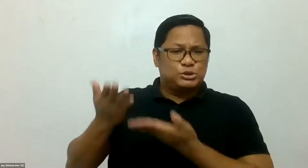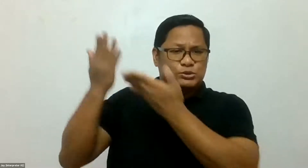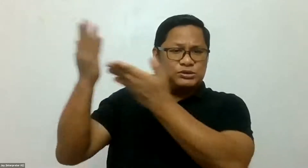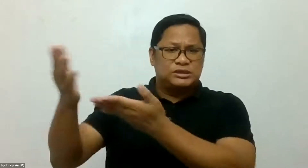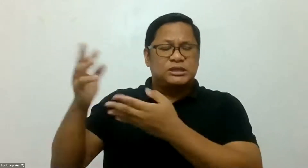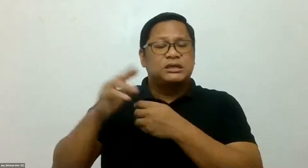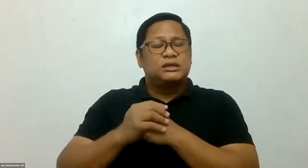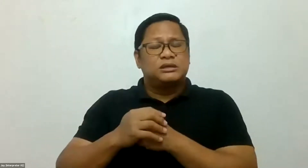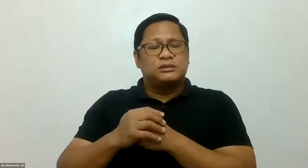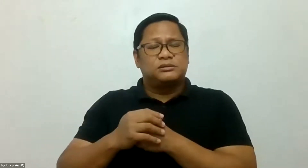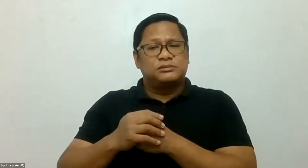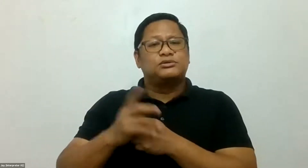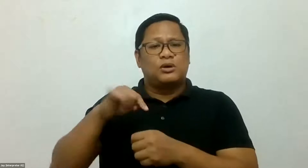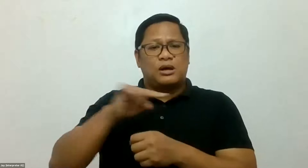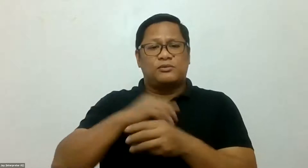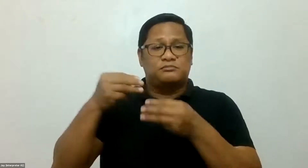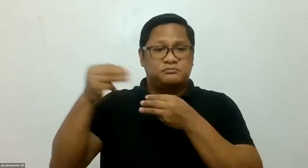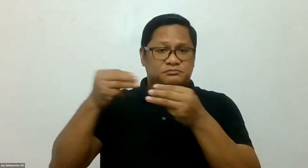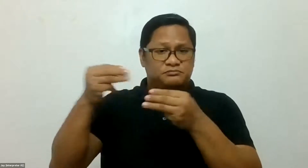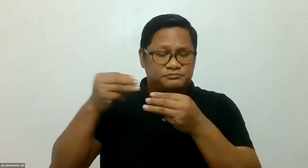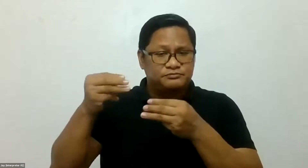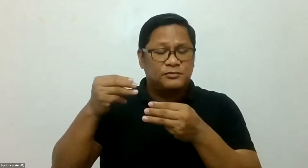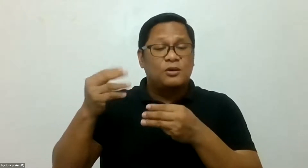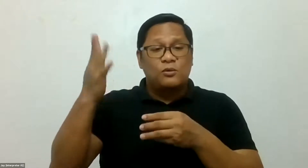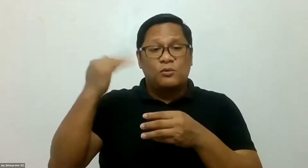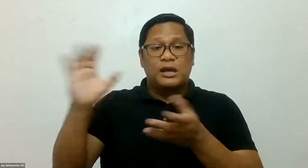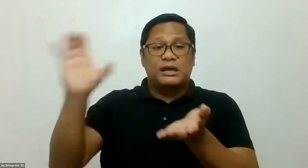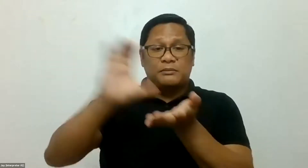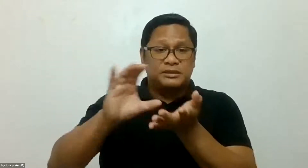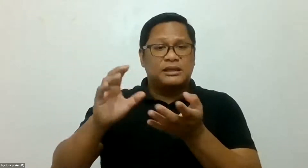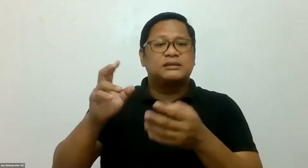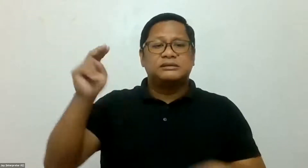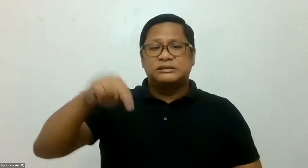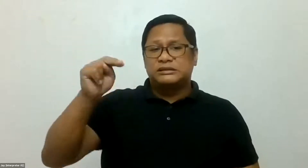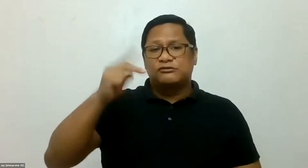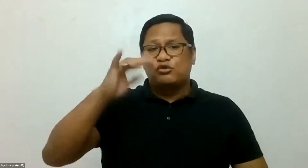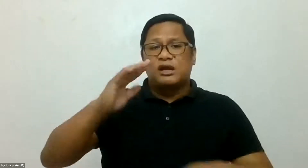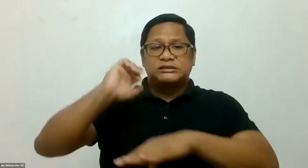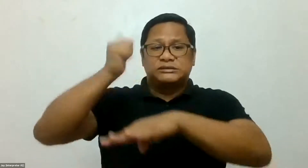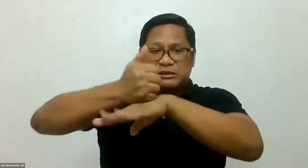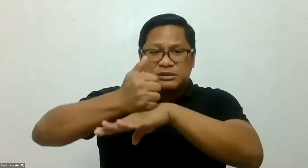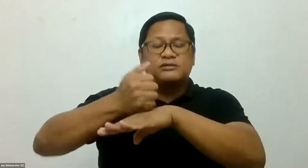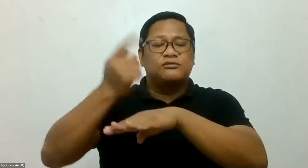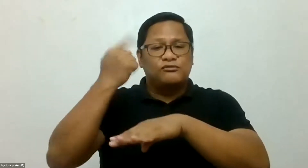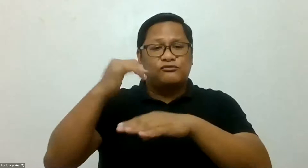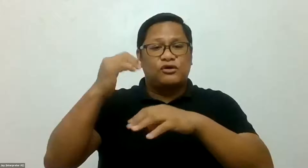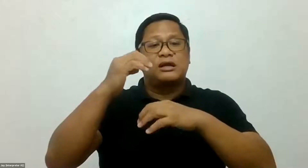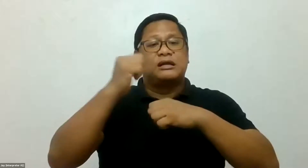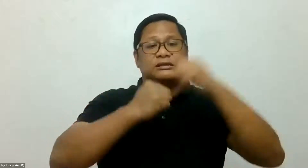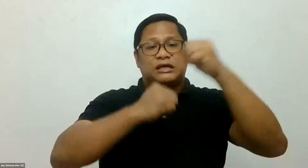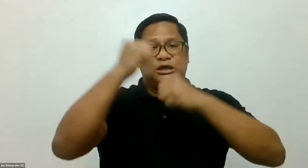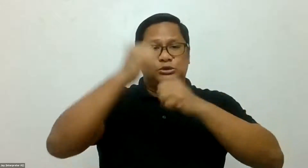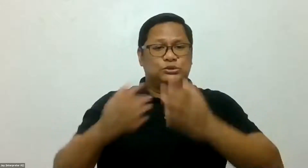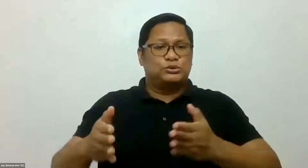reconsideration to our management because the capital outlay is needed for the establishment of the infrastructure for the